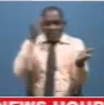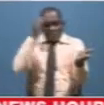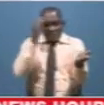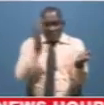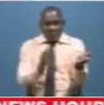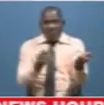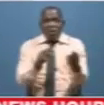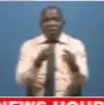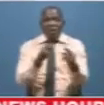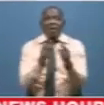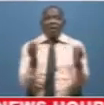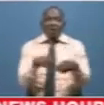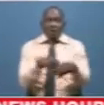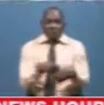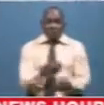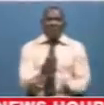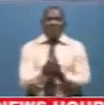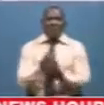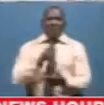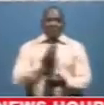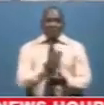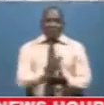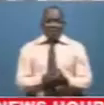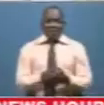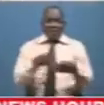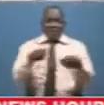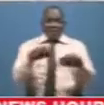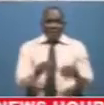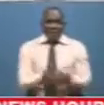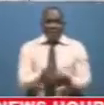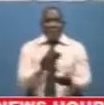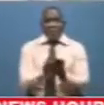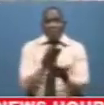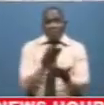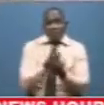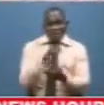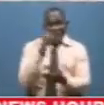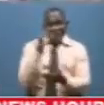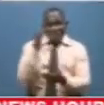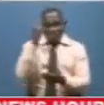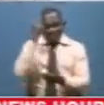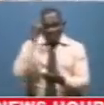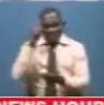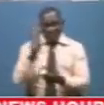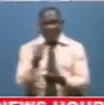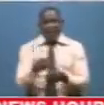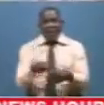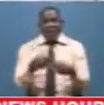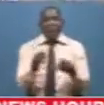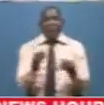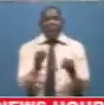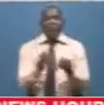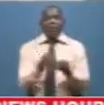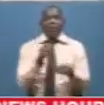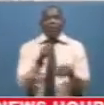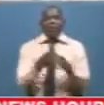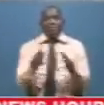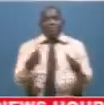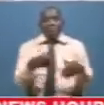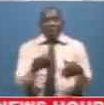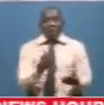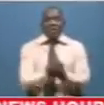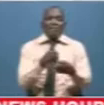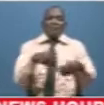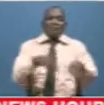party office. Nam peni fwa ke biya maye. The traders are appealing to the government for a bit more time to enable them sell their